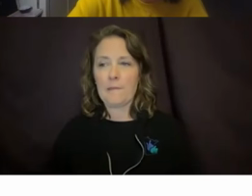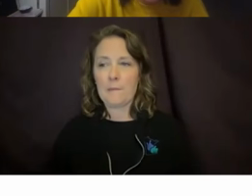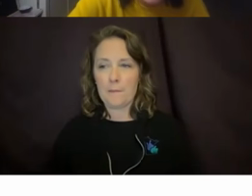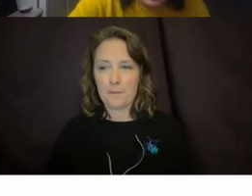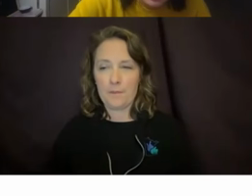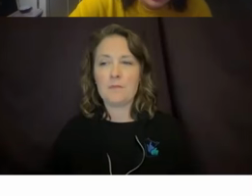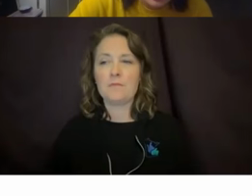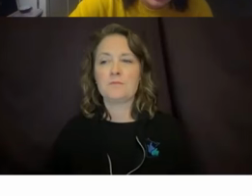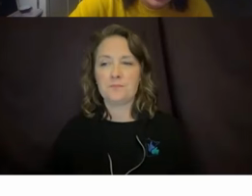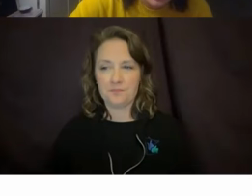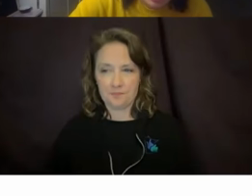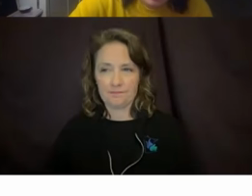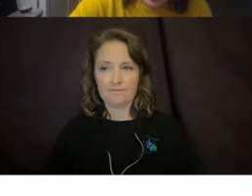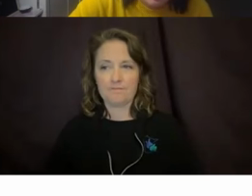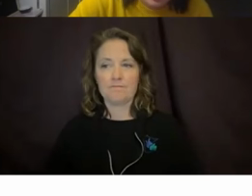bright,